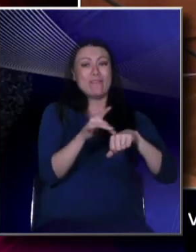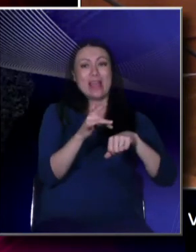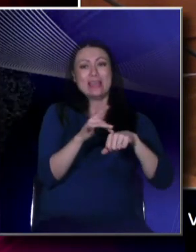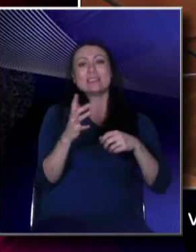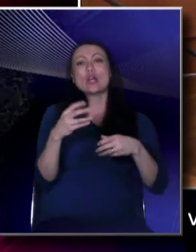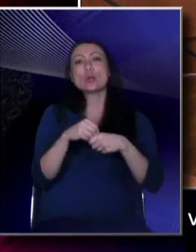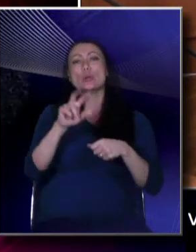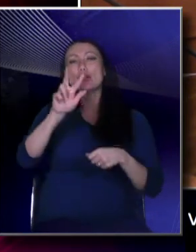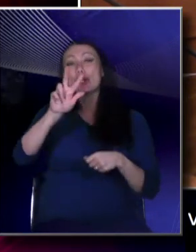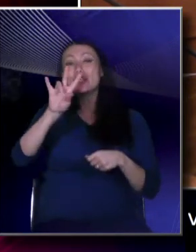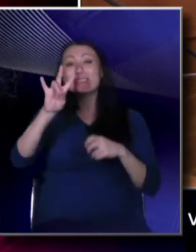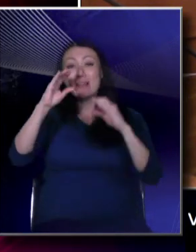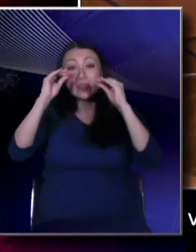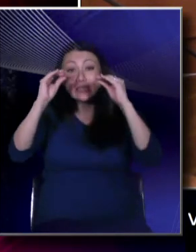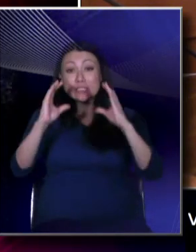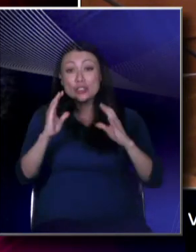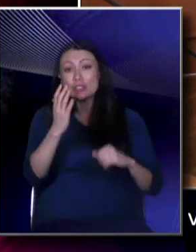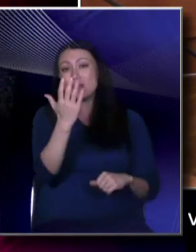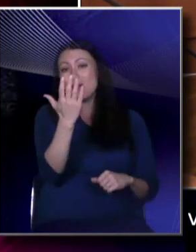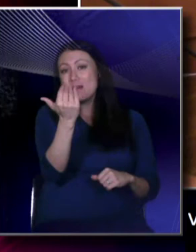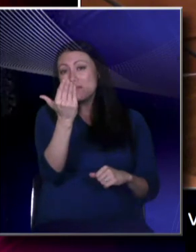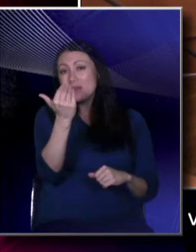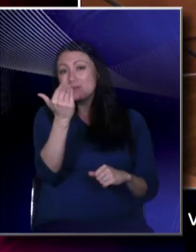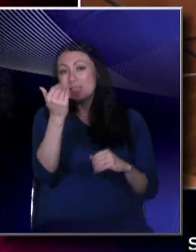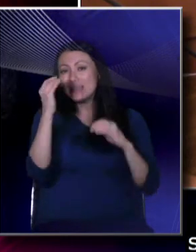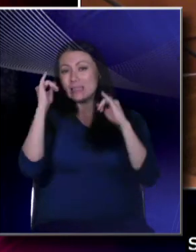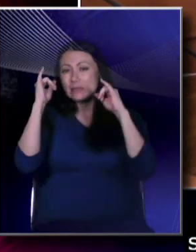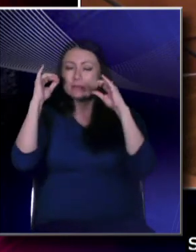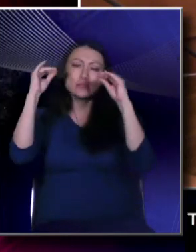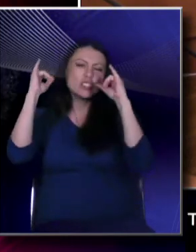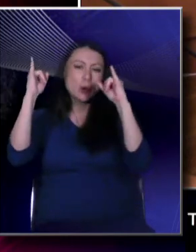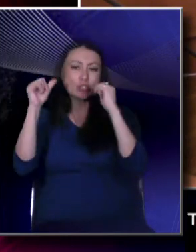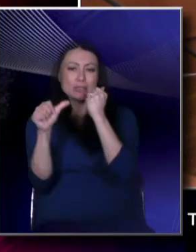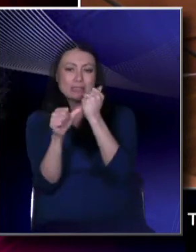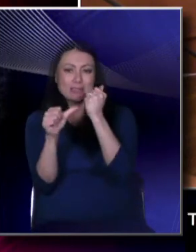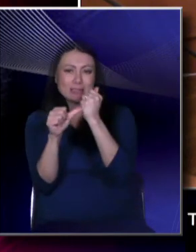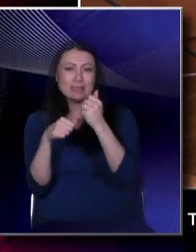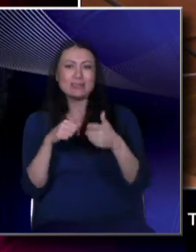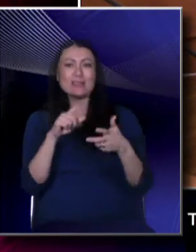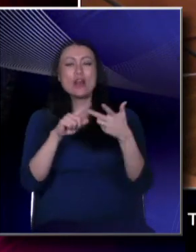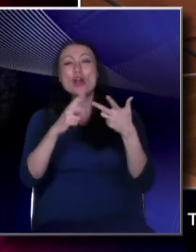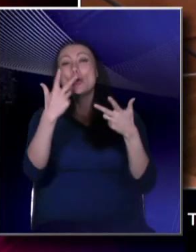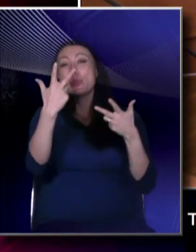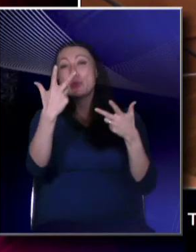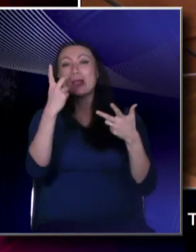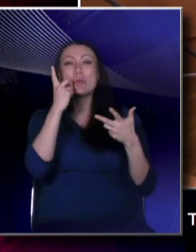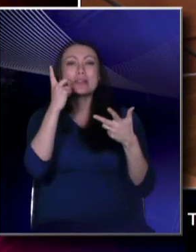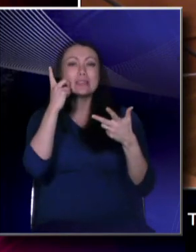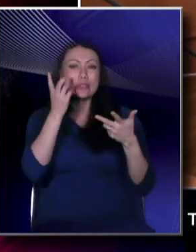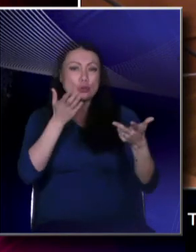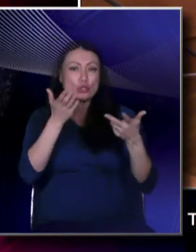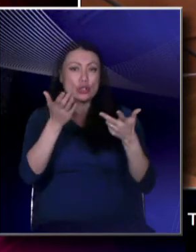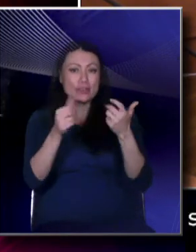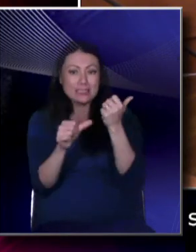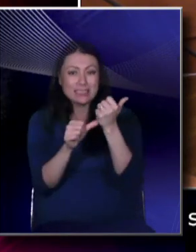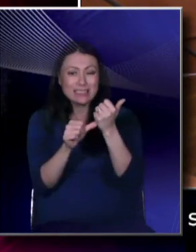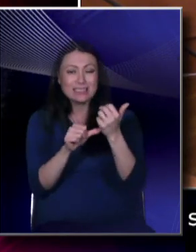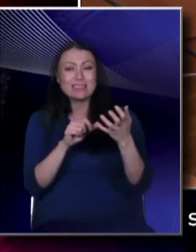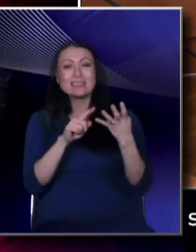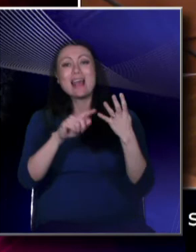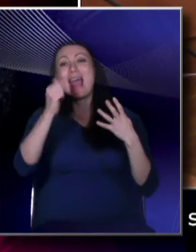37 teachers, 15 instructional assistants, 3 residential service assistants, 18